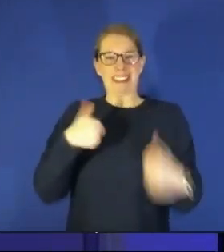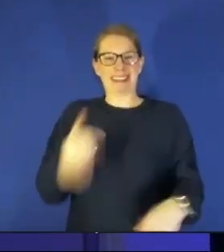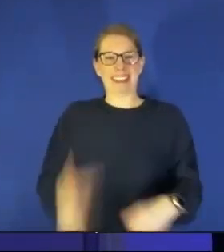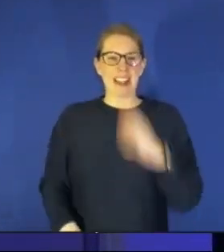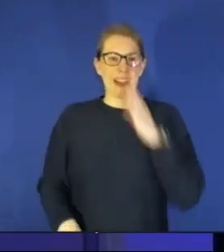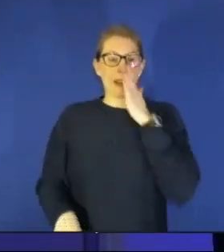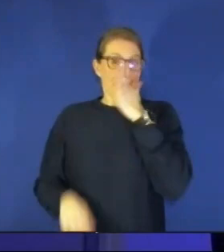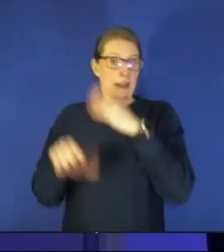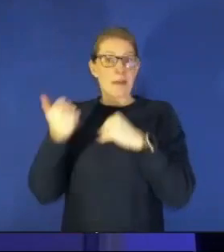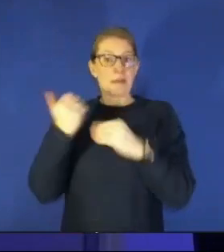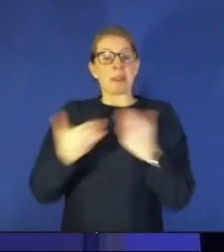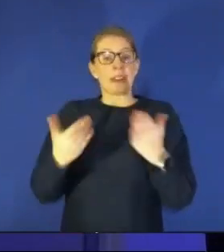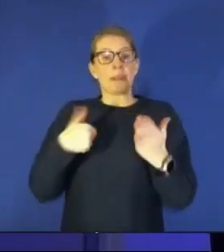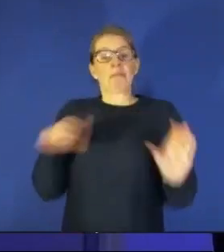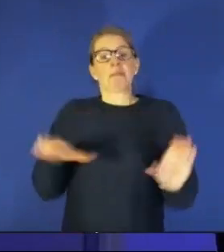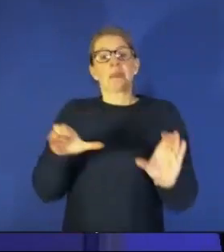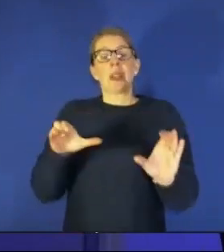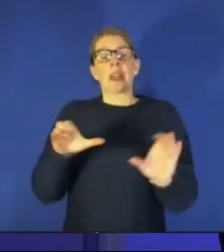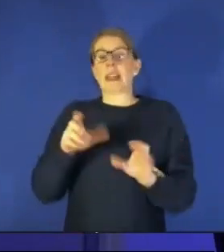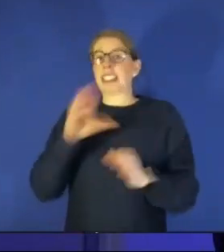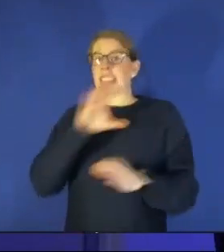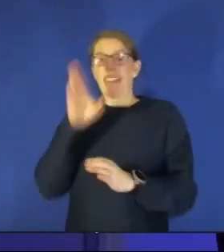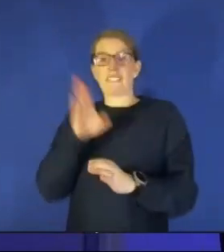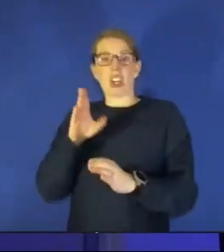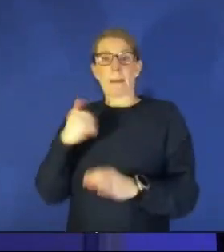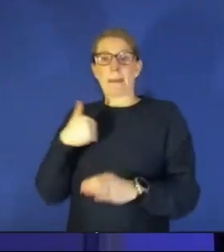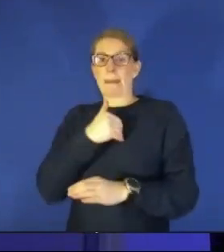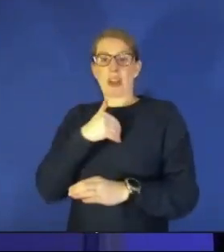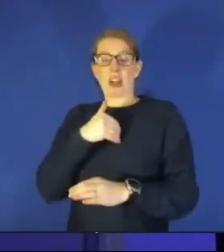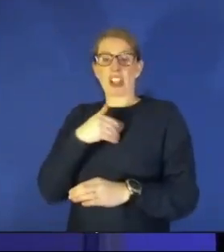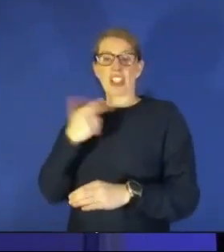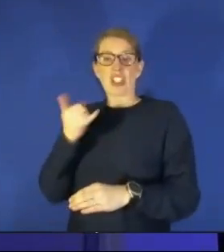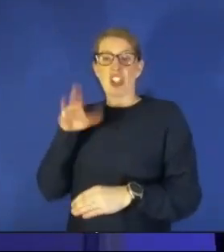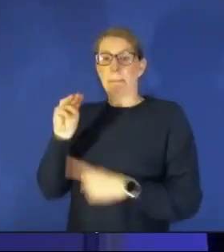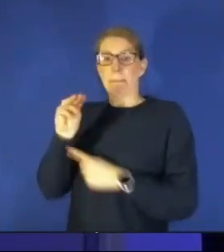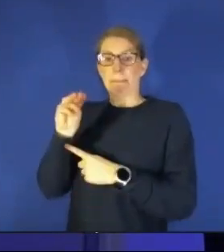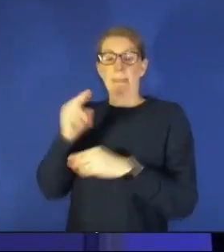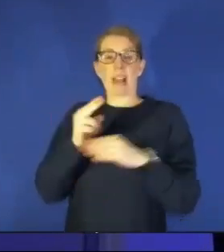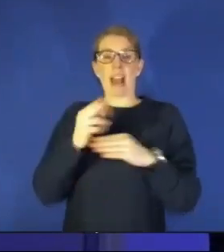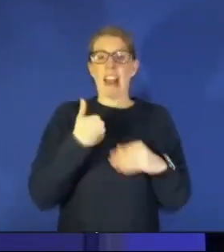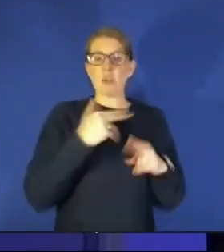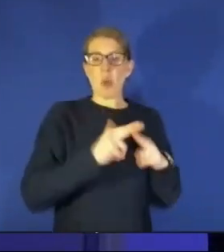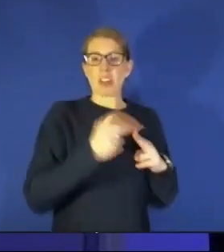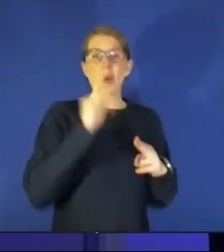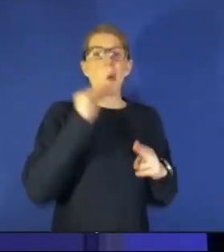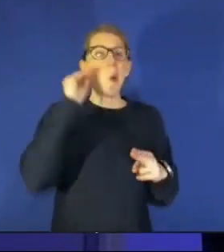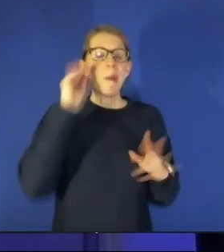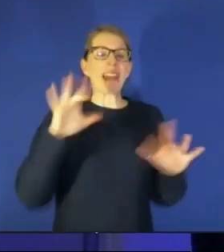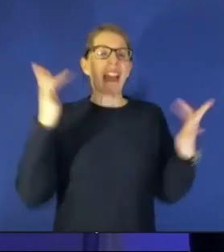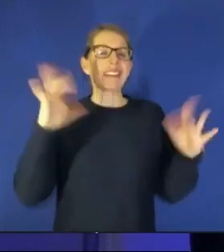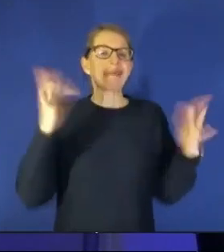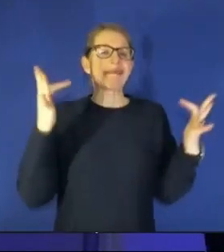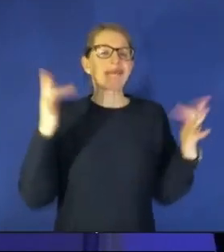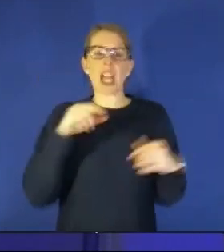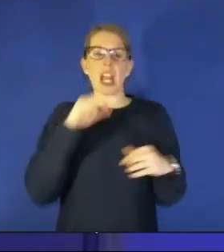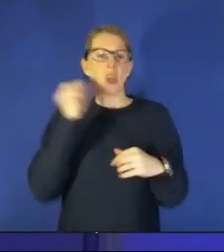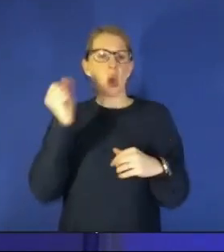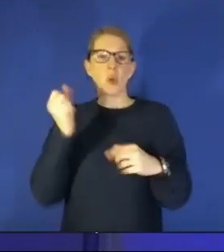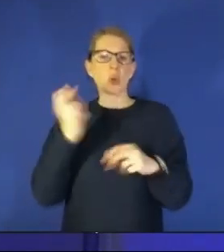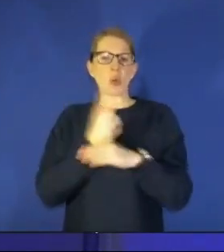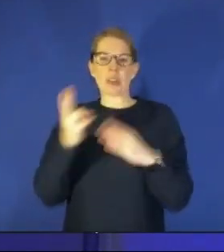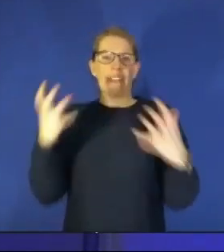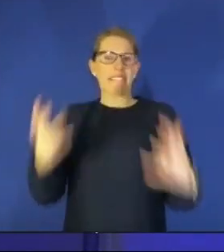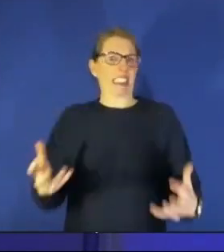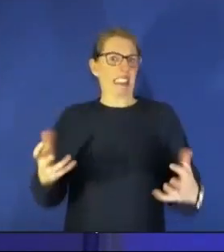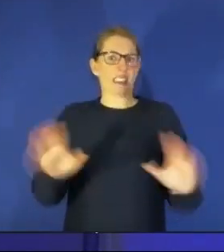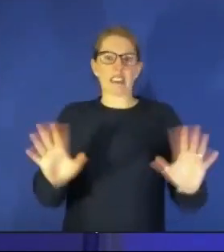do not belong to a gym. I never have. I have some weights at home that I use. Okay, just light weights. I don't use anything big or whatever. In